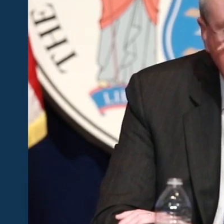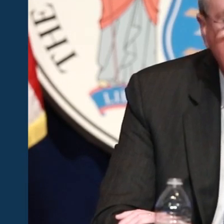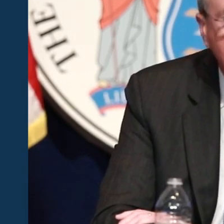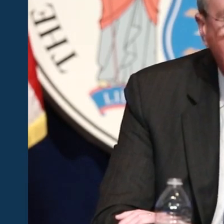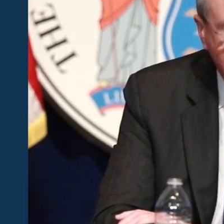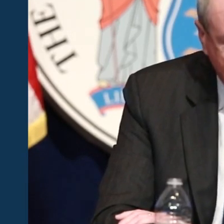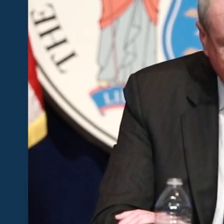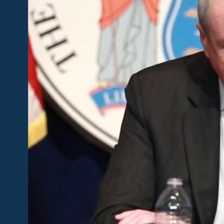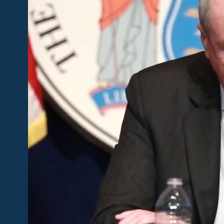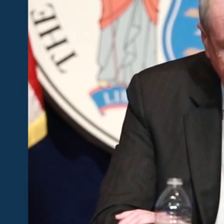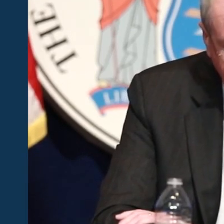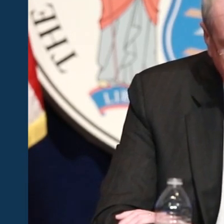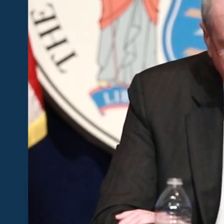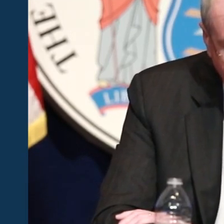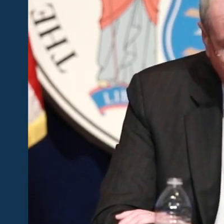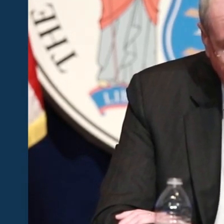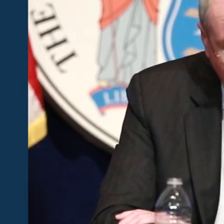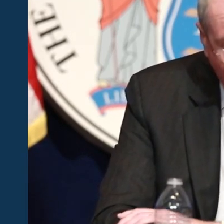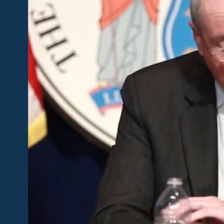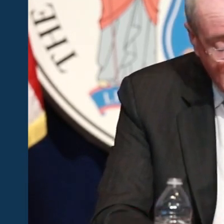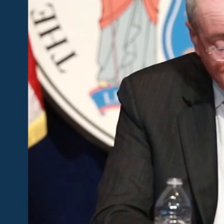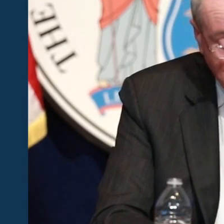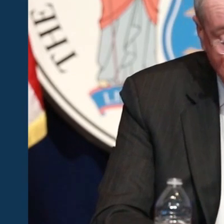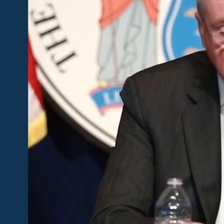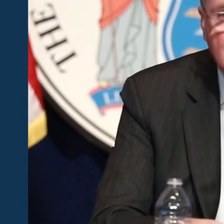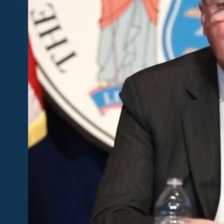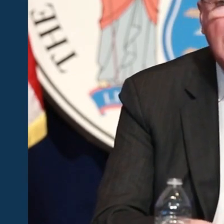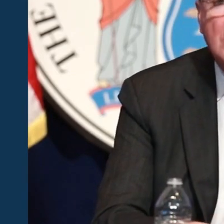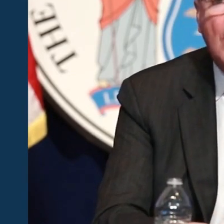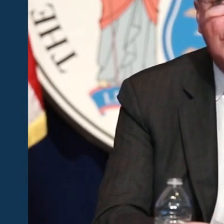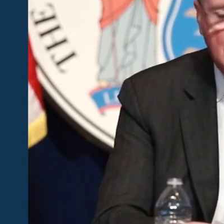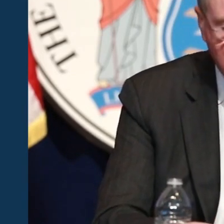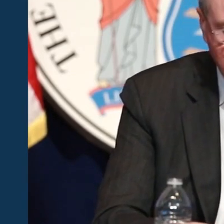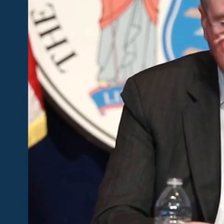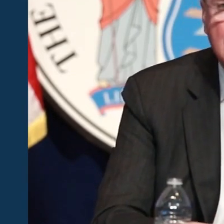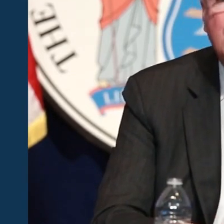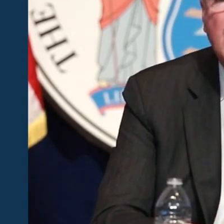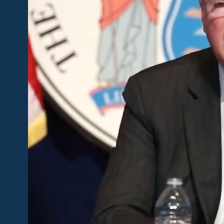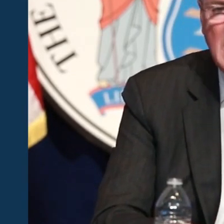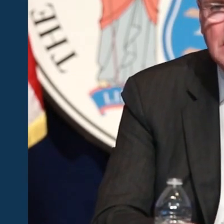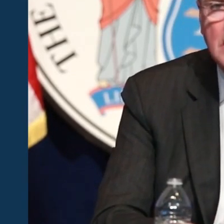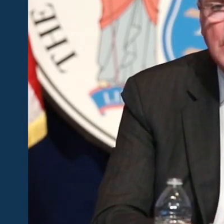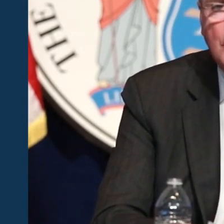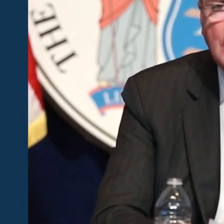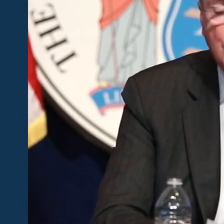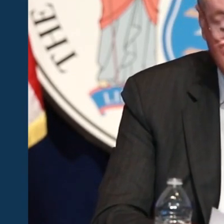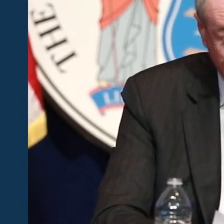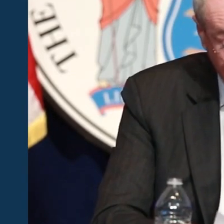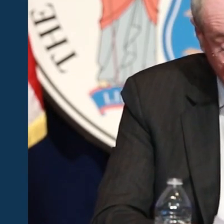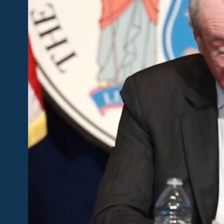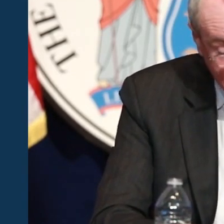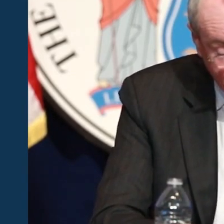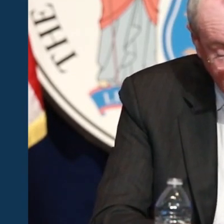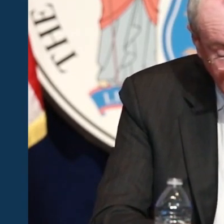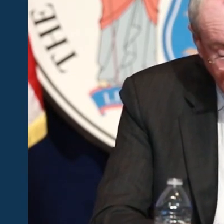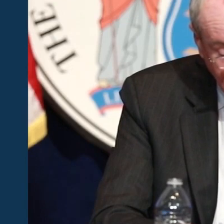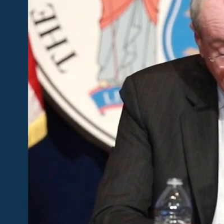care practitioner immediately to see if you qualify for testing. I think Brady O'Connor now tells me there are at least 58 sites in total in the